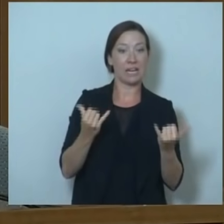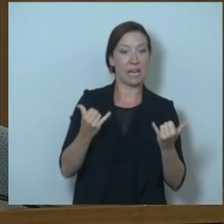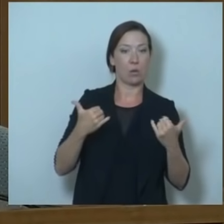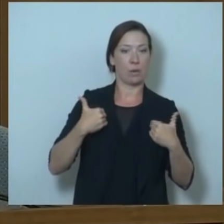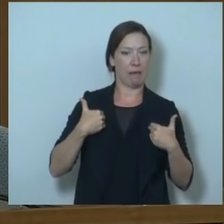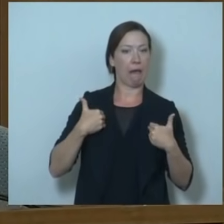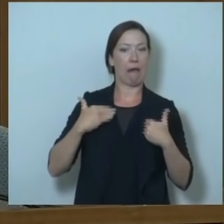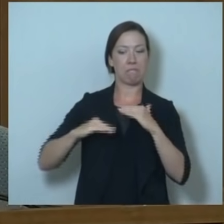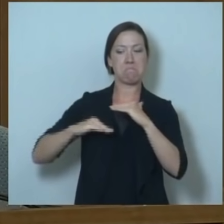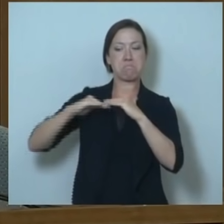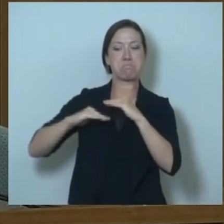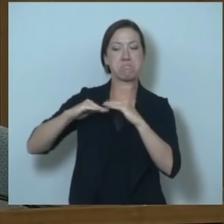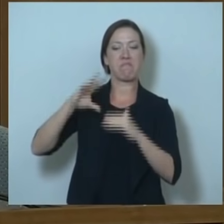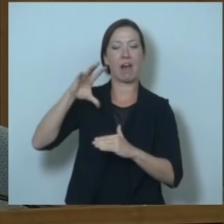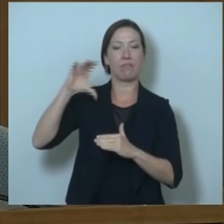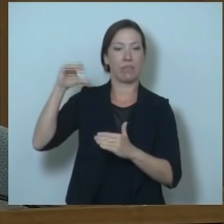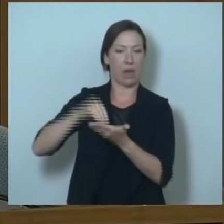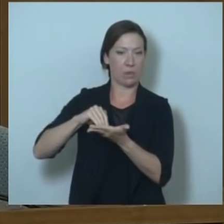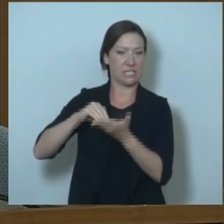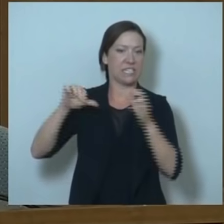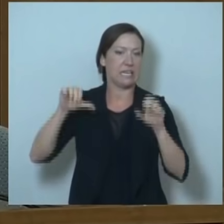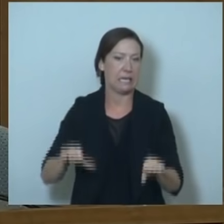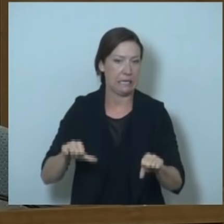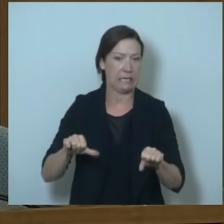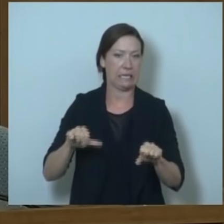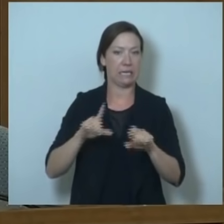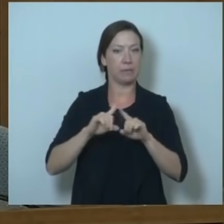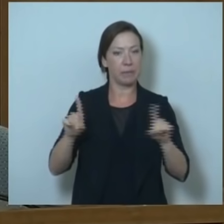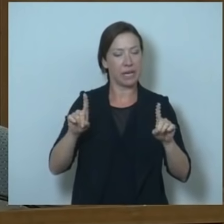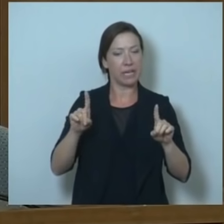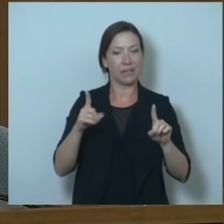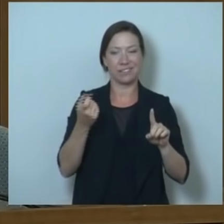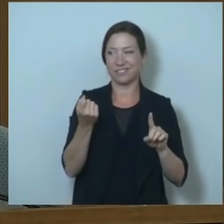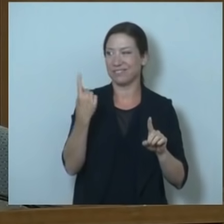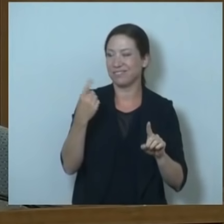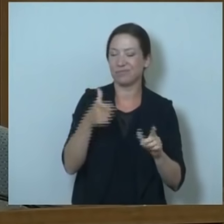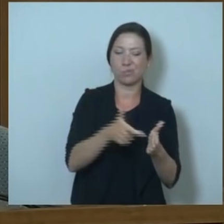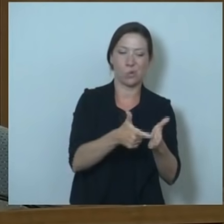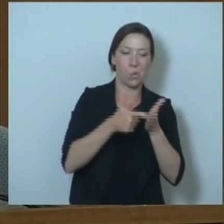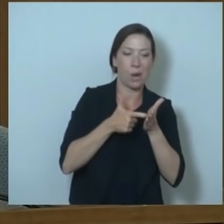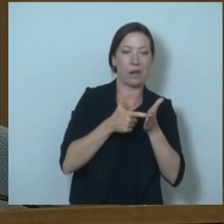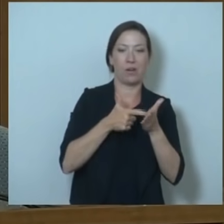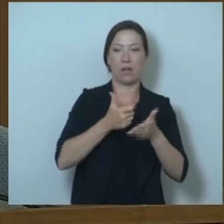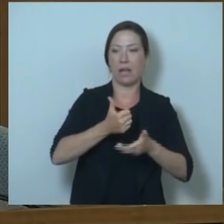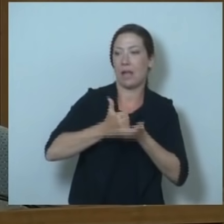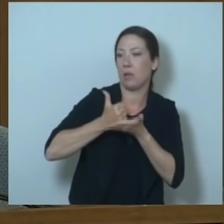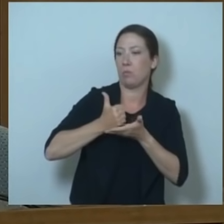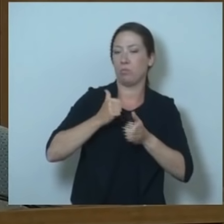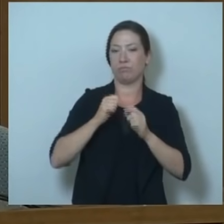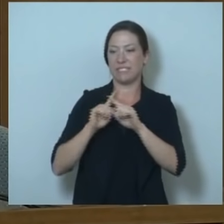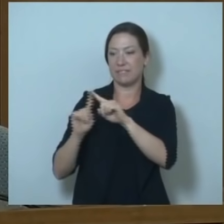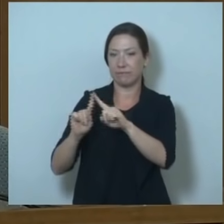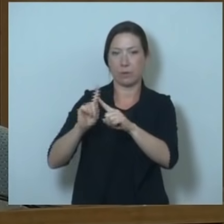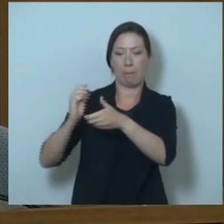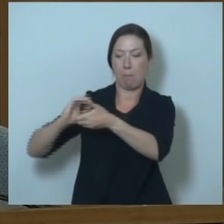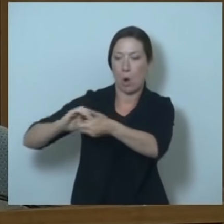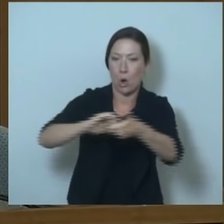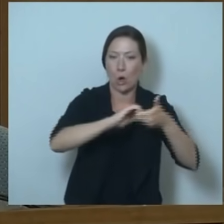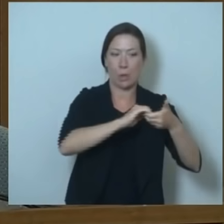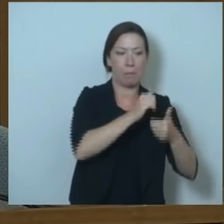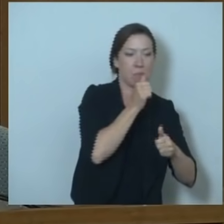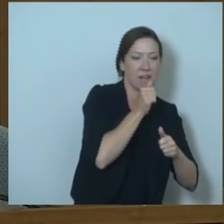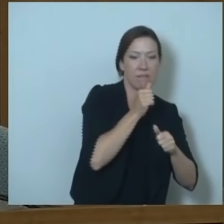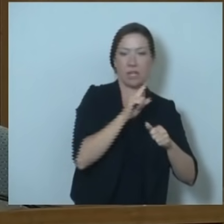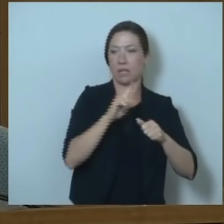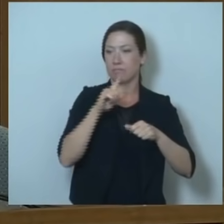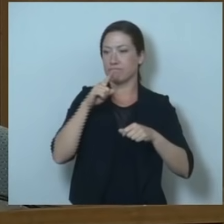we need the efforts of both the state and our private and public partners to reach that capacity. As you know,